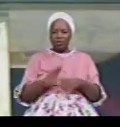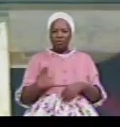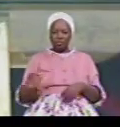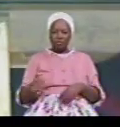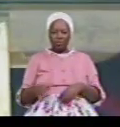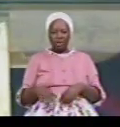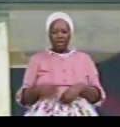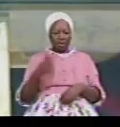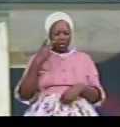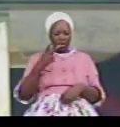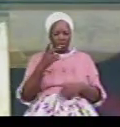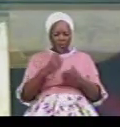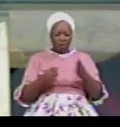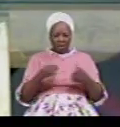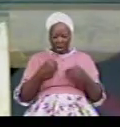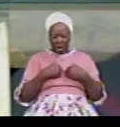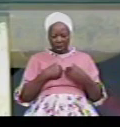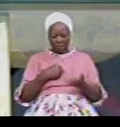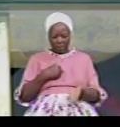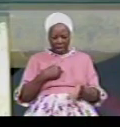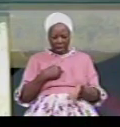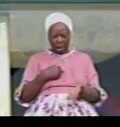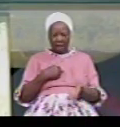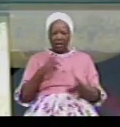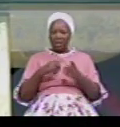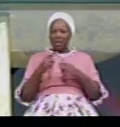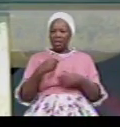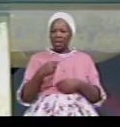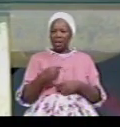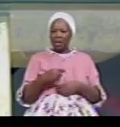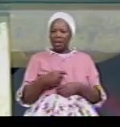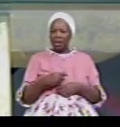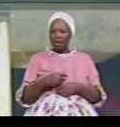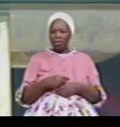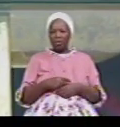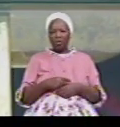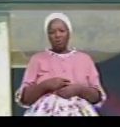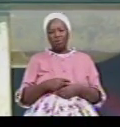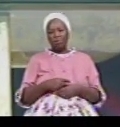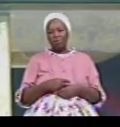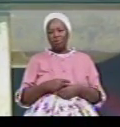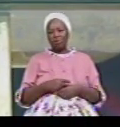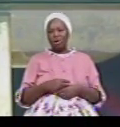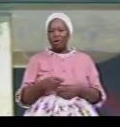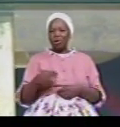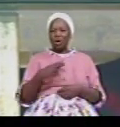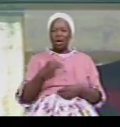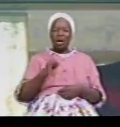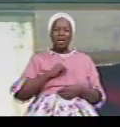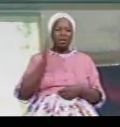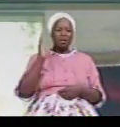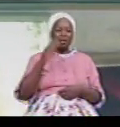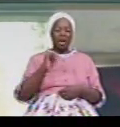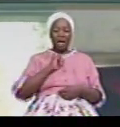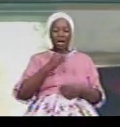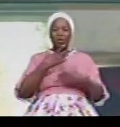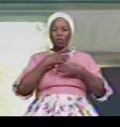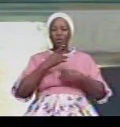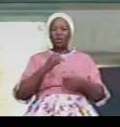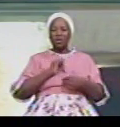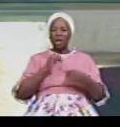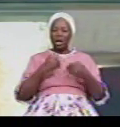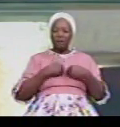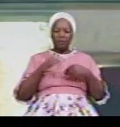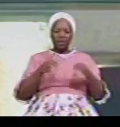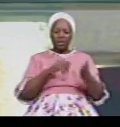they had, they said, I wish I had gone to daddy before he left. I wish I had done this. I wish